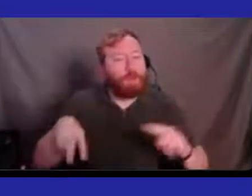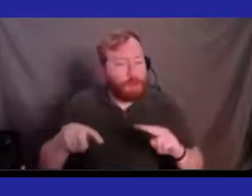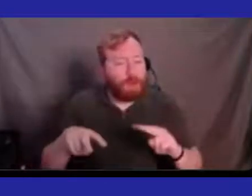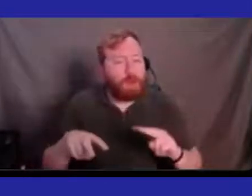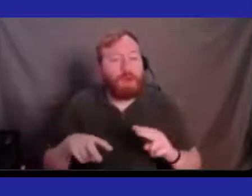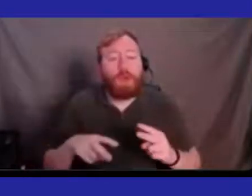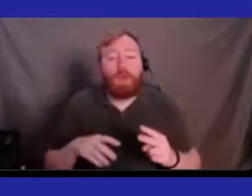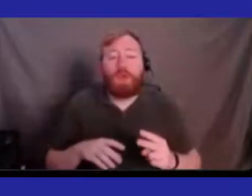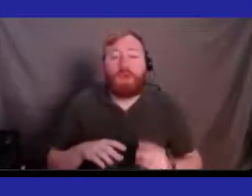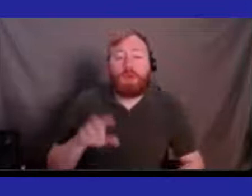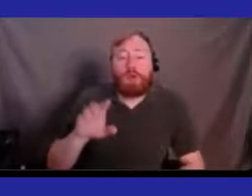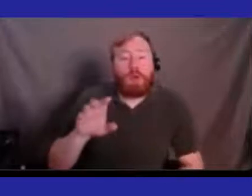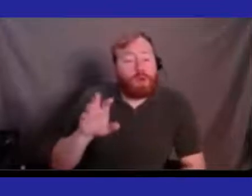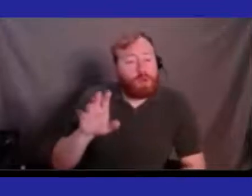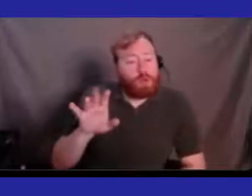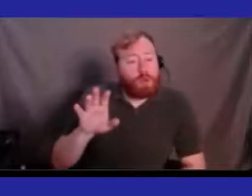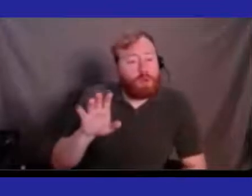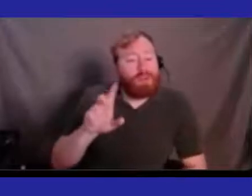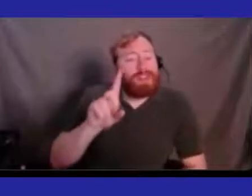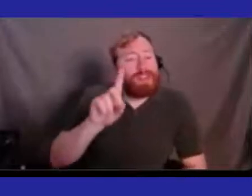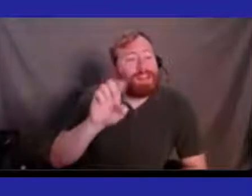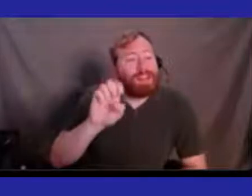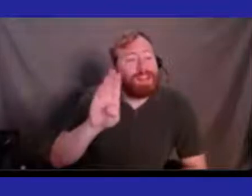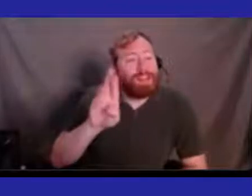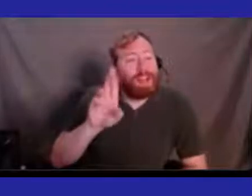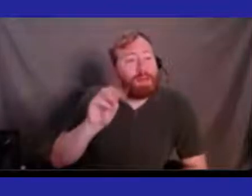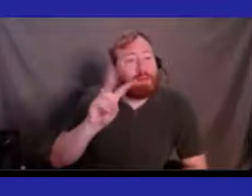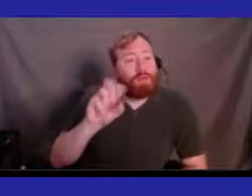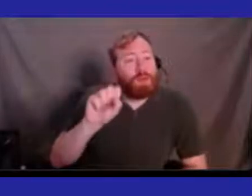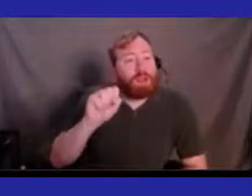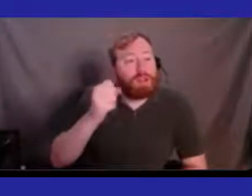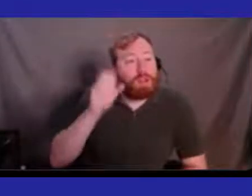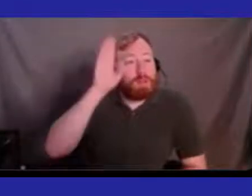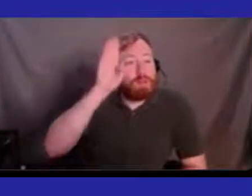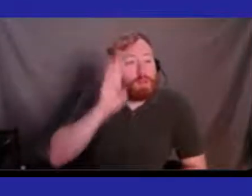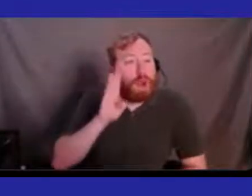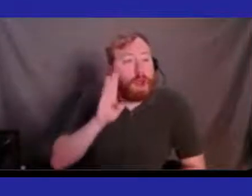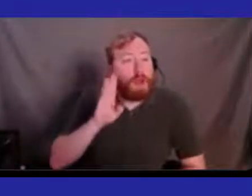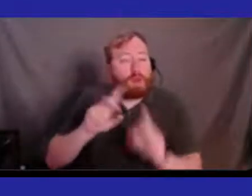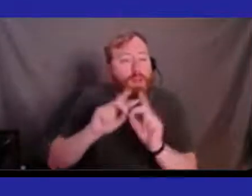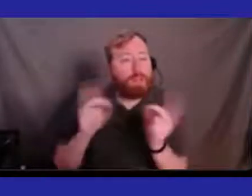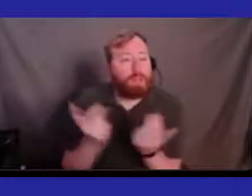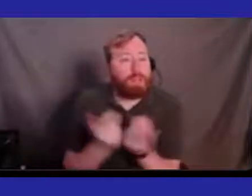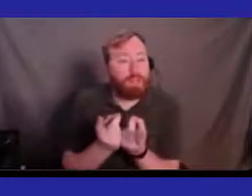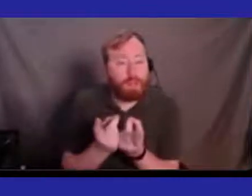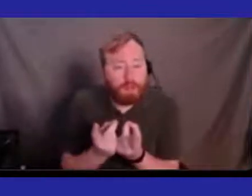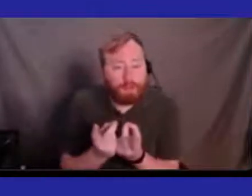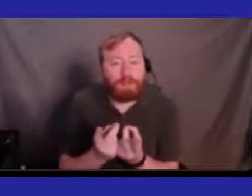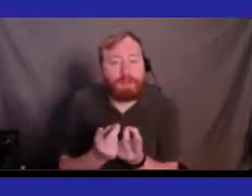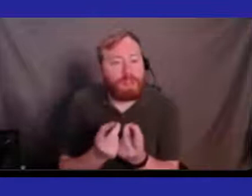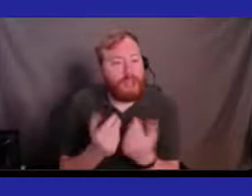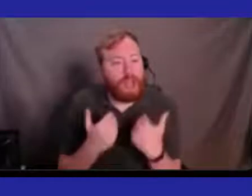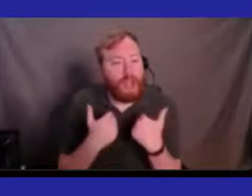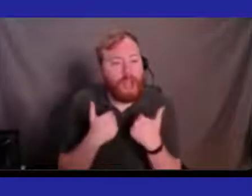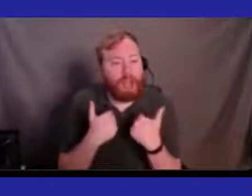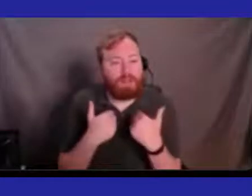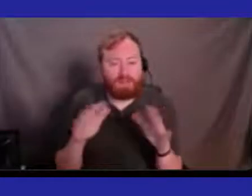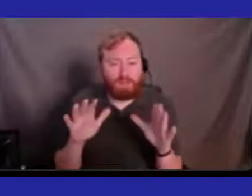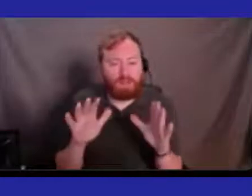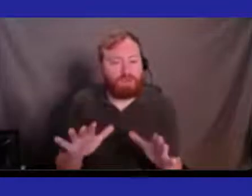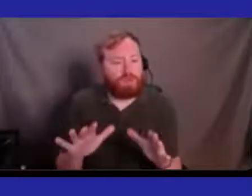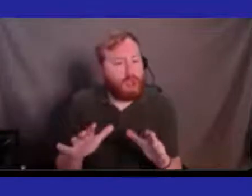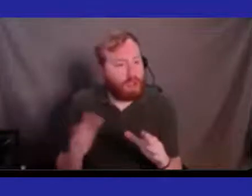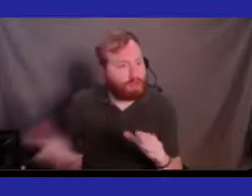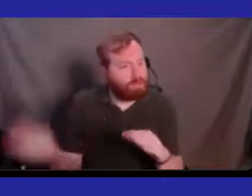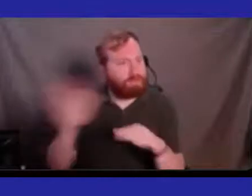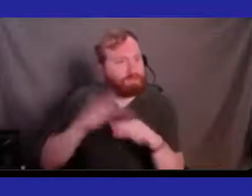Brown division. We have great people who liaison and all the liaisons within the hospitals, and we'd like to have some